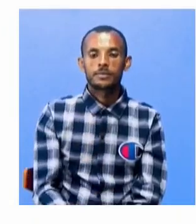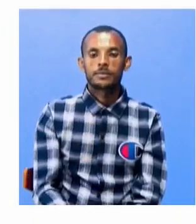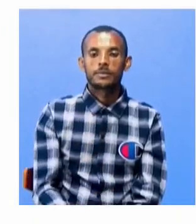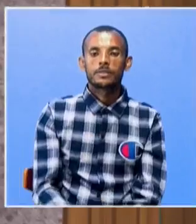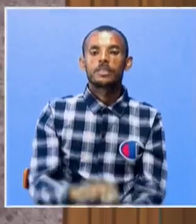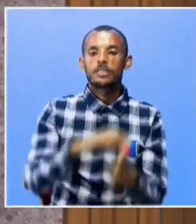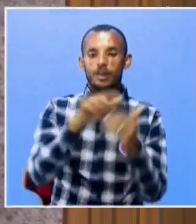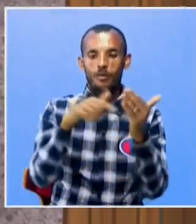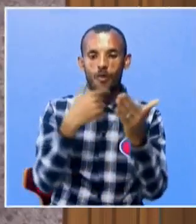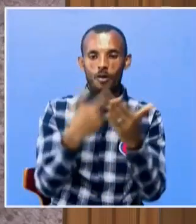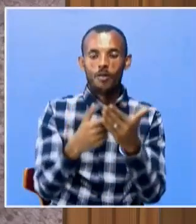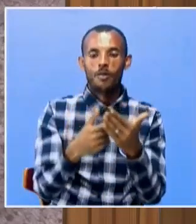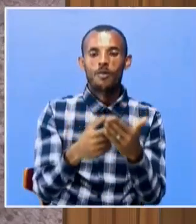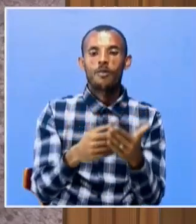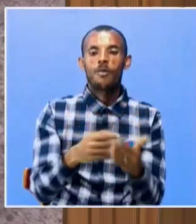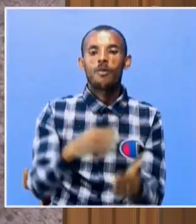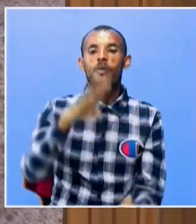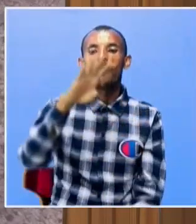Therefore,